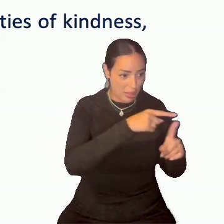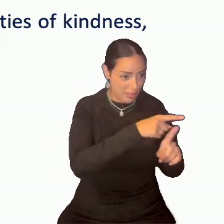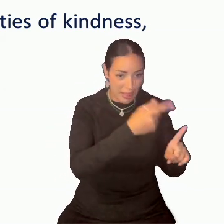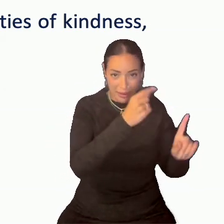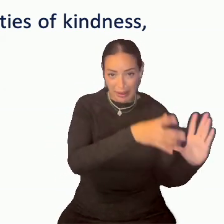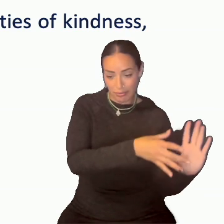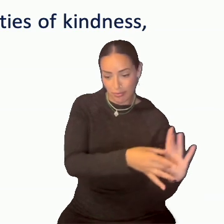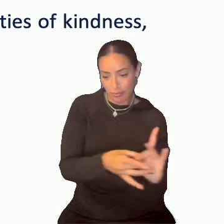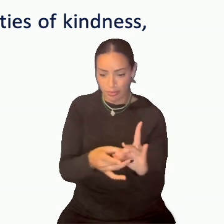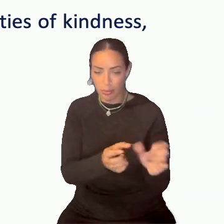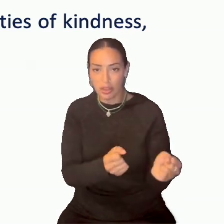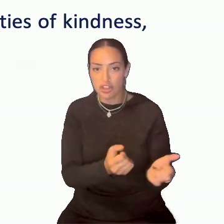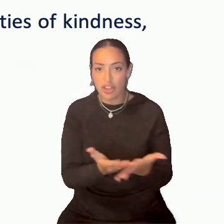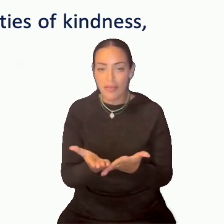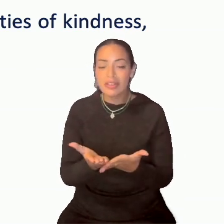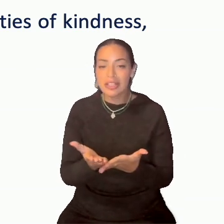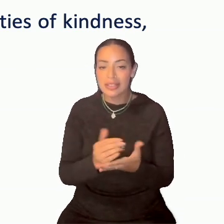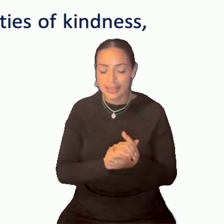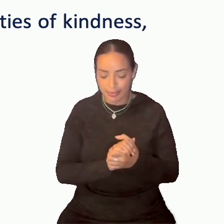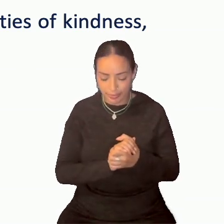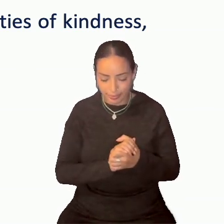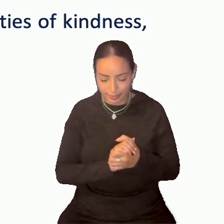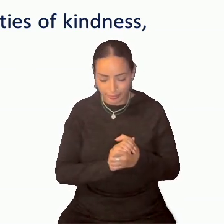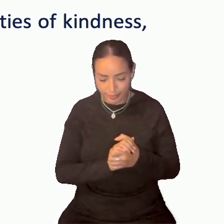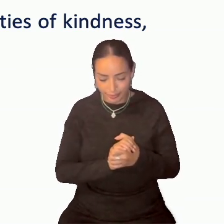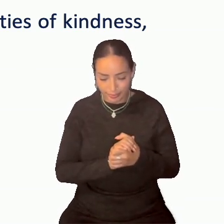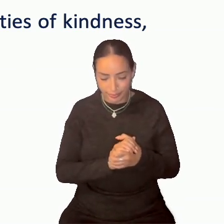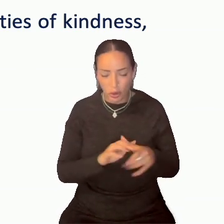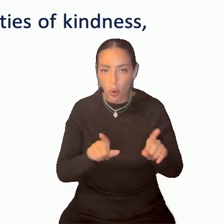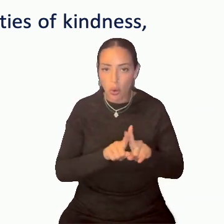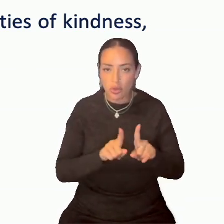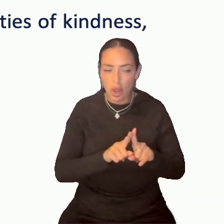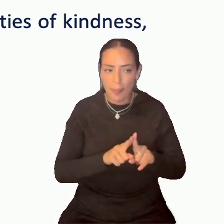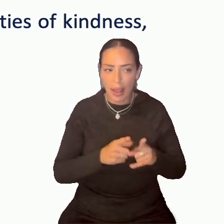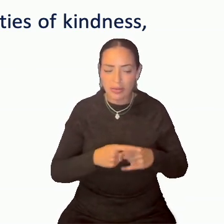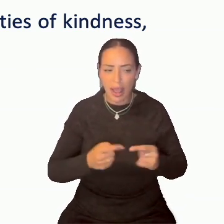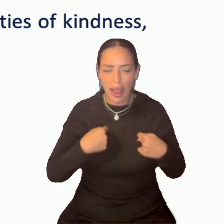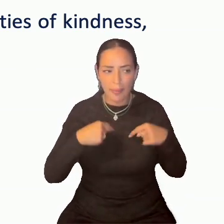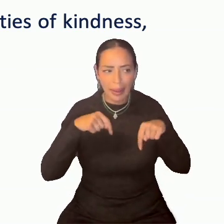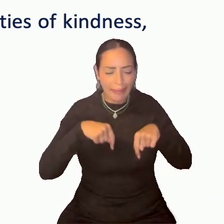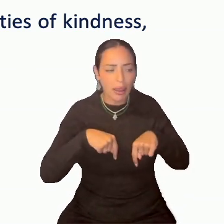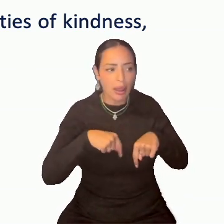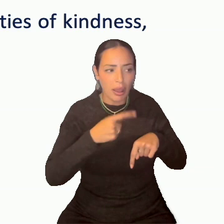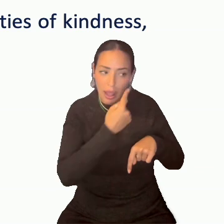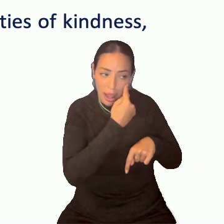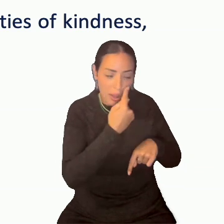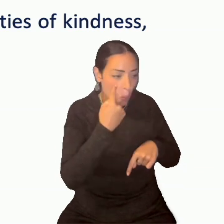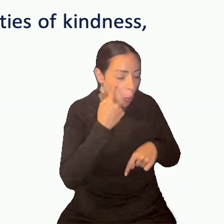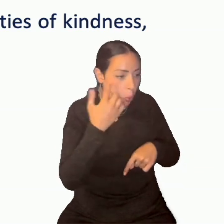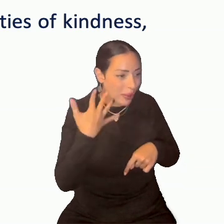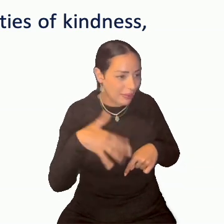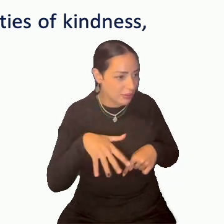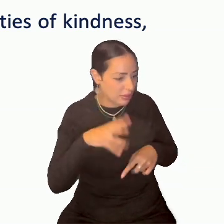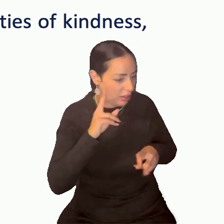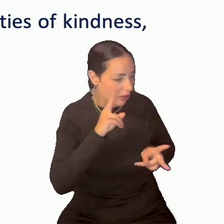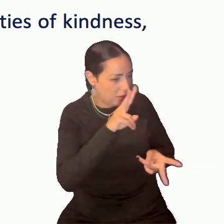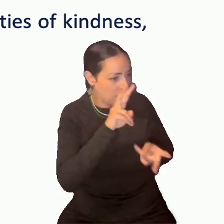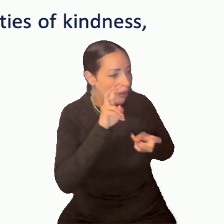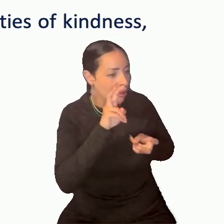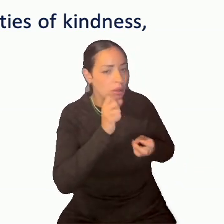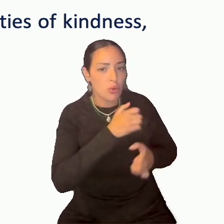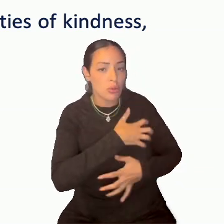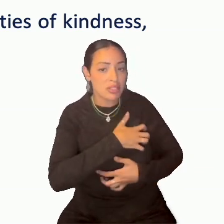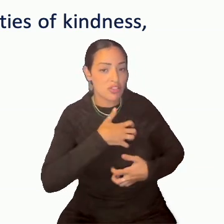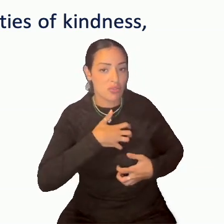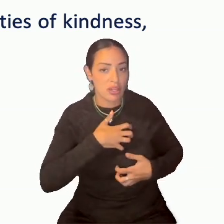which are most relevant to them. It's also about staying present and bearing witness to distress. Please don't ever underestimate